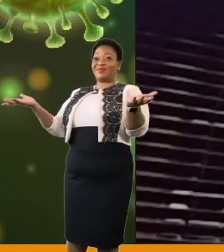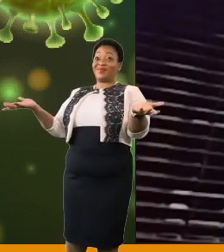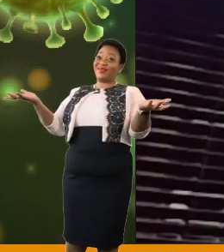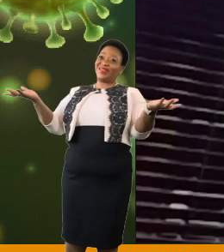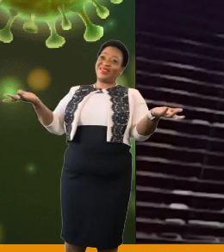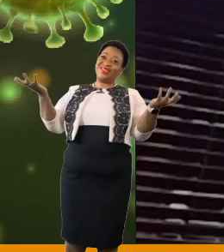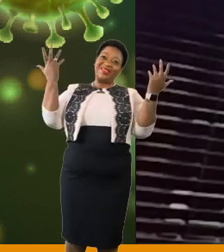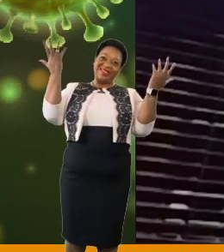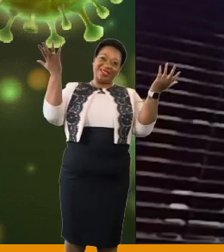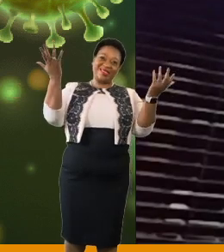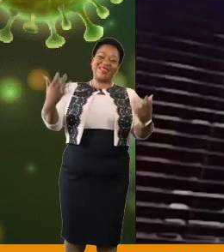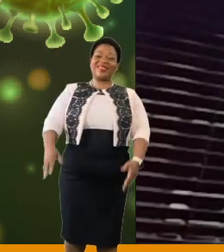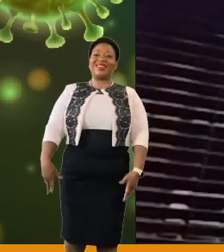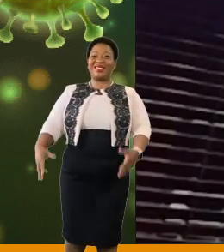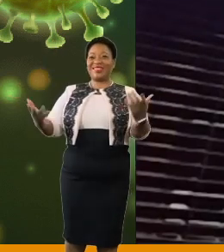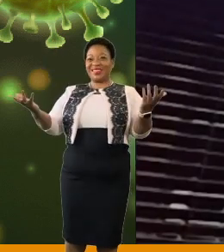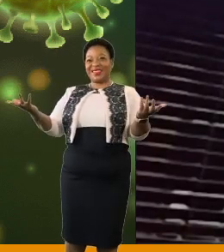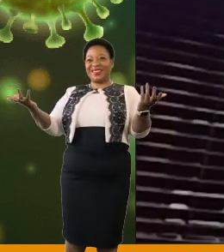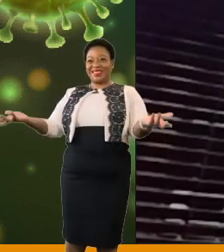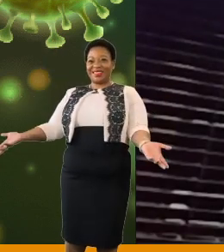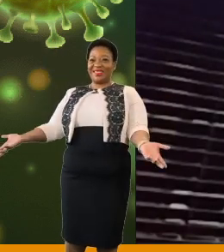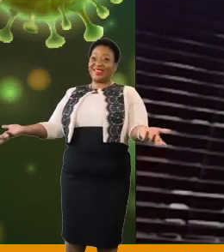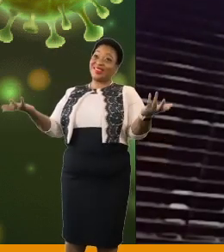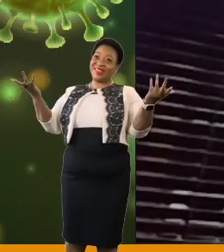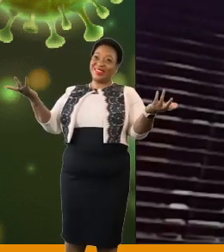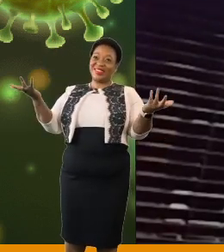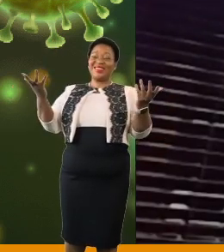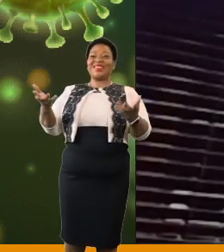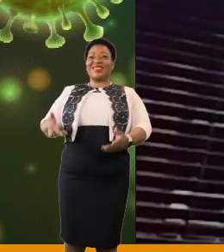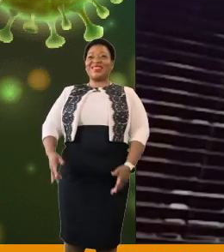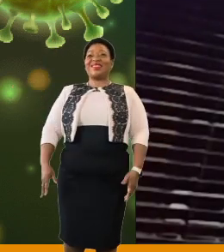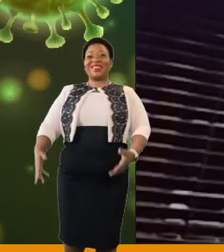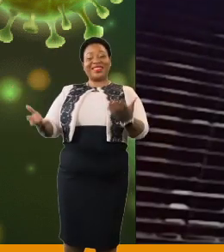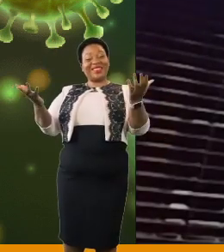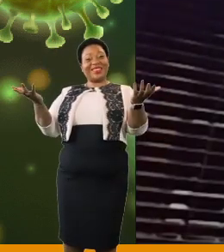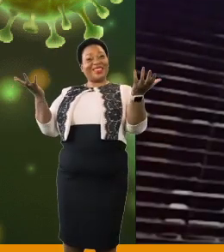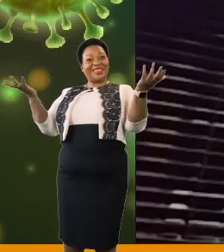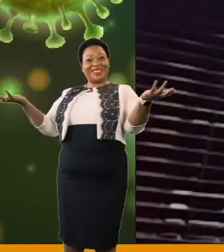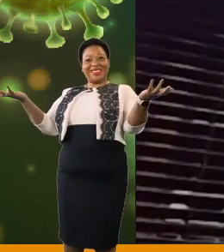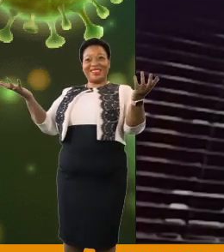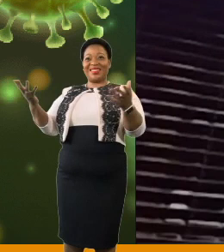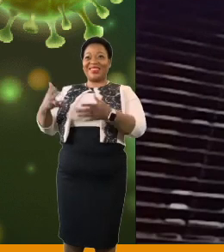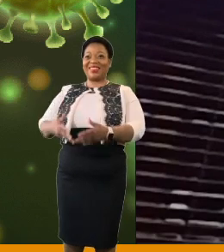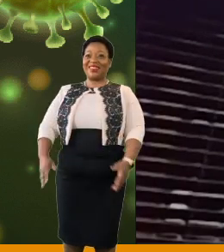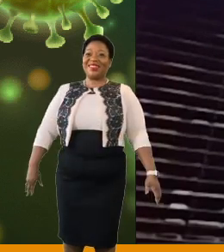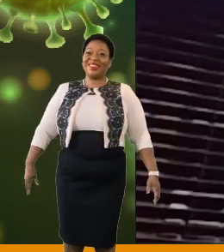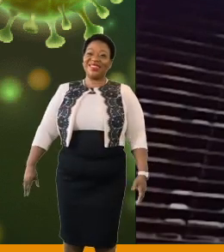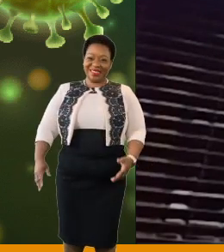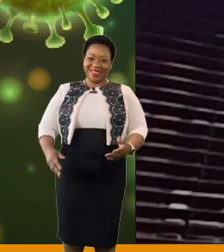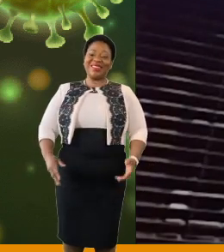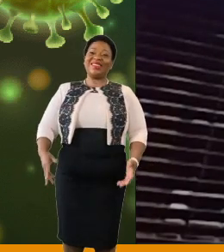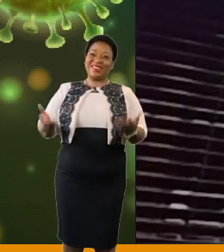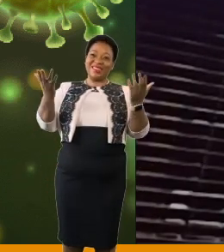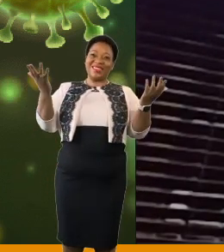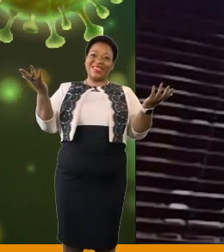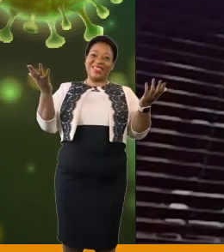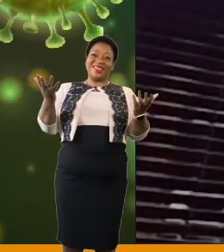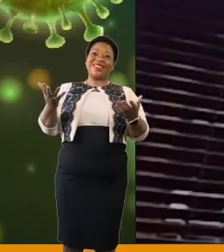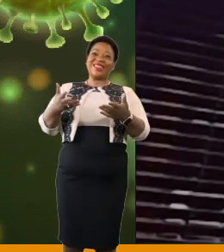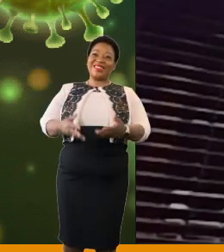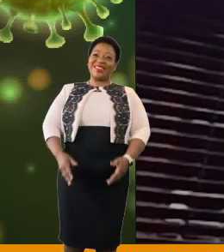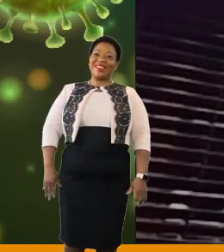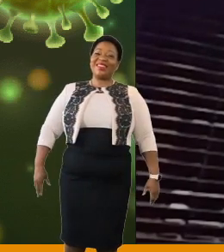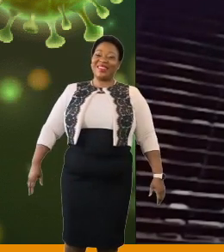could stimulate our economy and our innovation in our province. And that's what we would like to